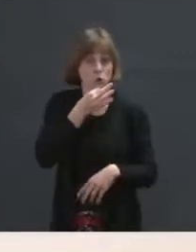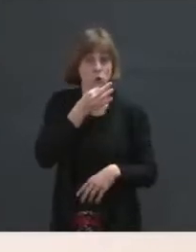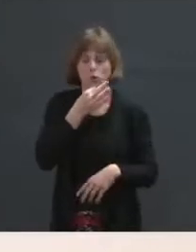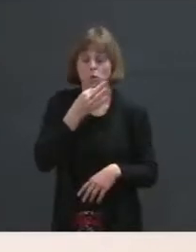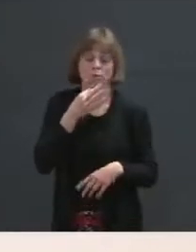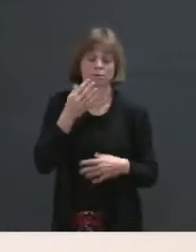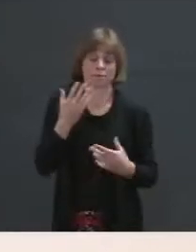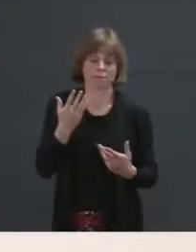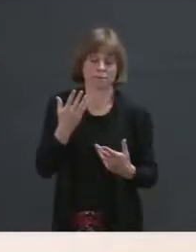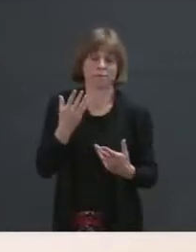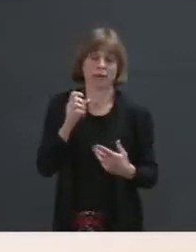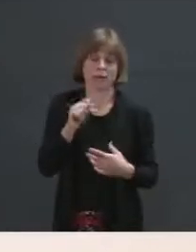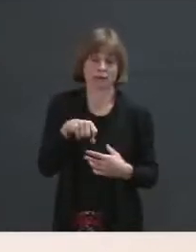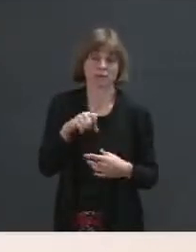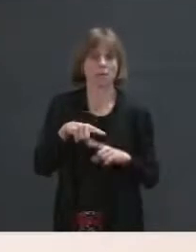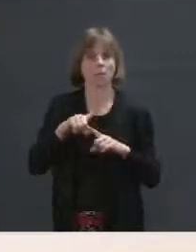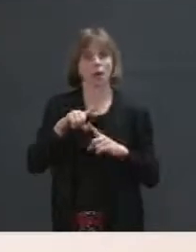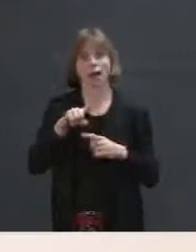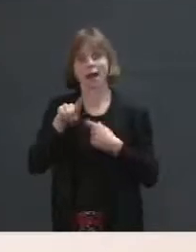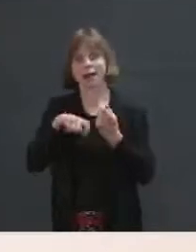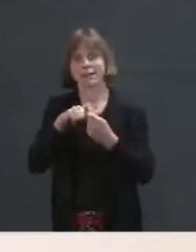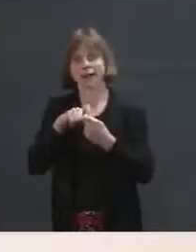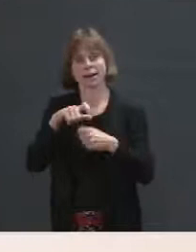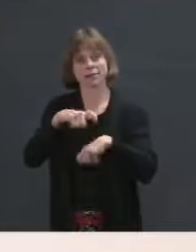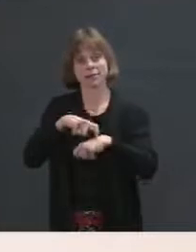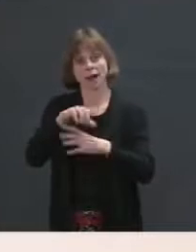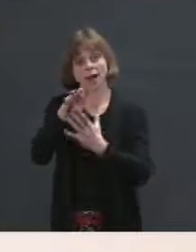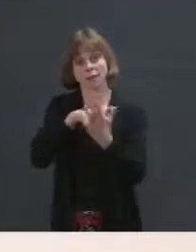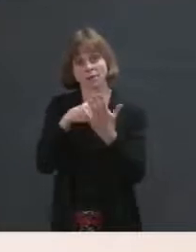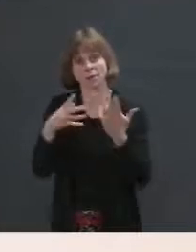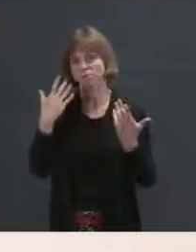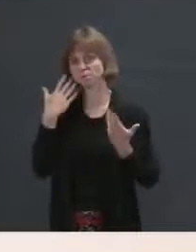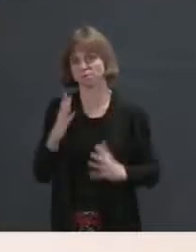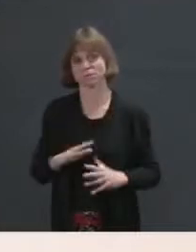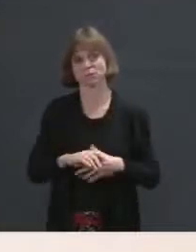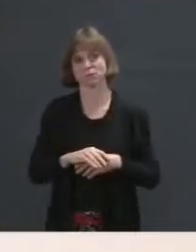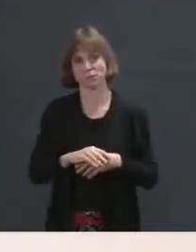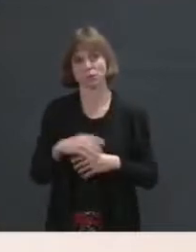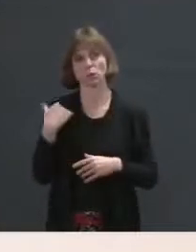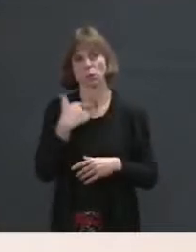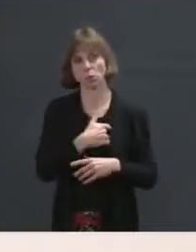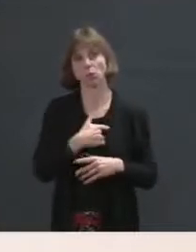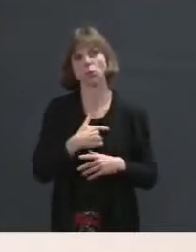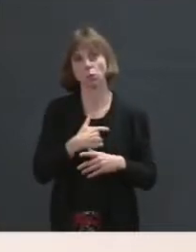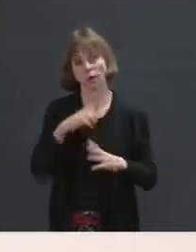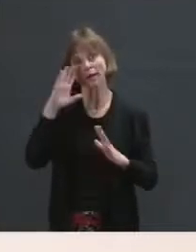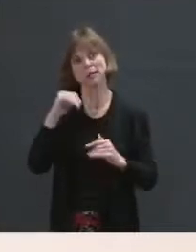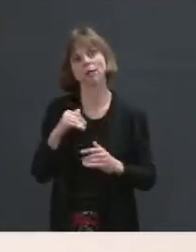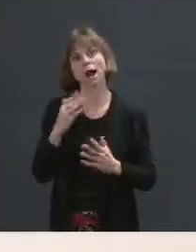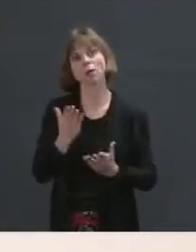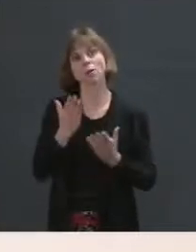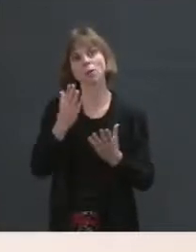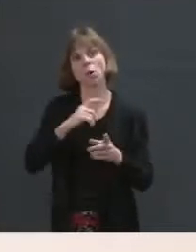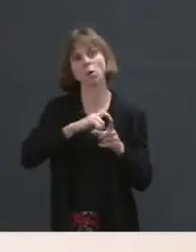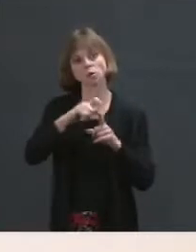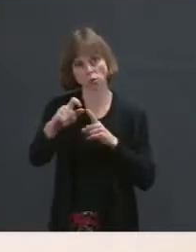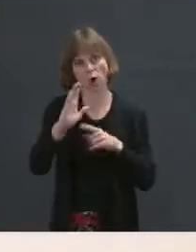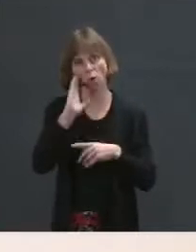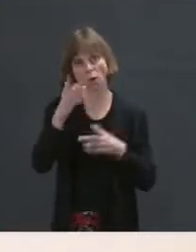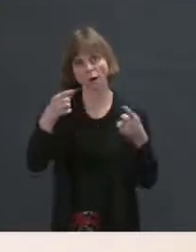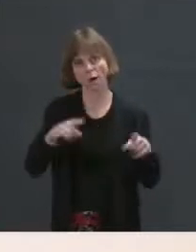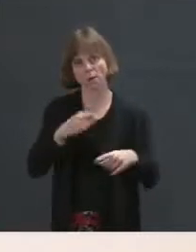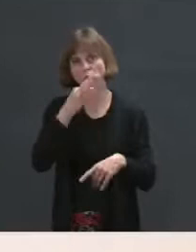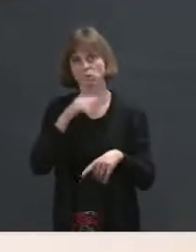timeline for you on that. I know there were also reports on a proposed call. We also expect that to happen soon. We're still in the process of scheduling when that will